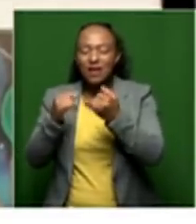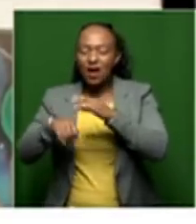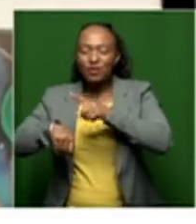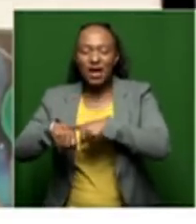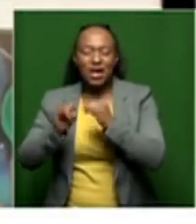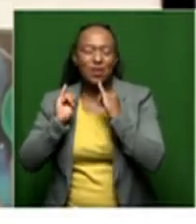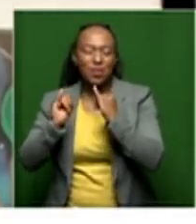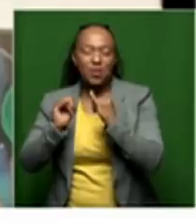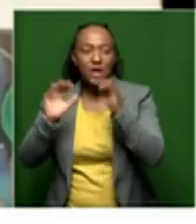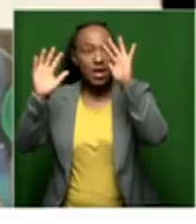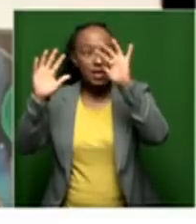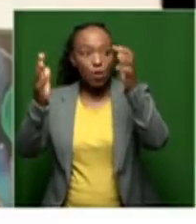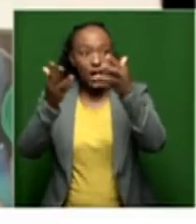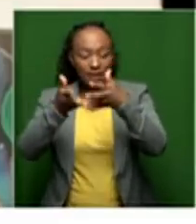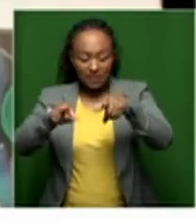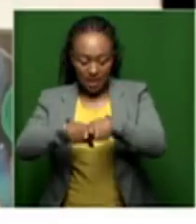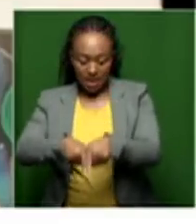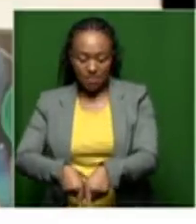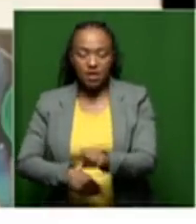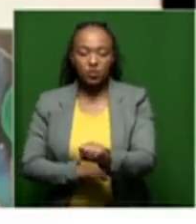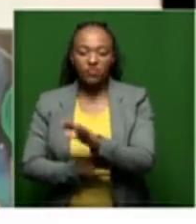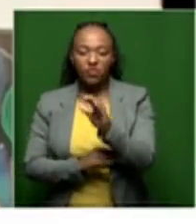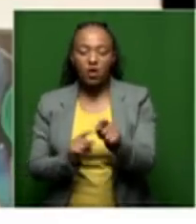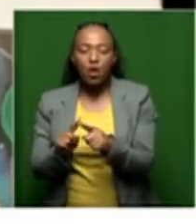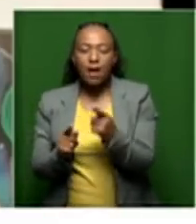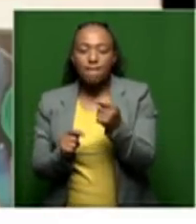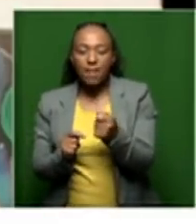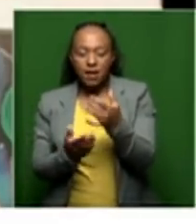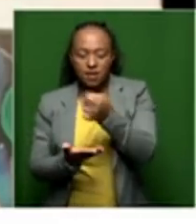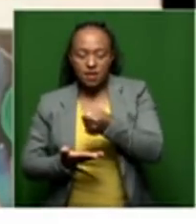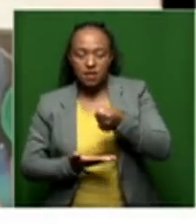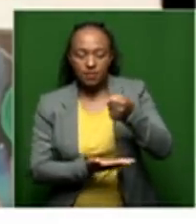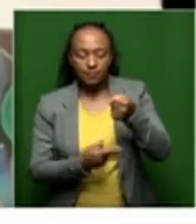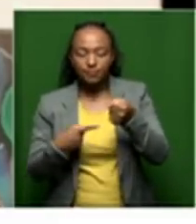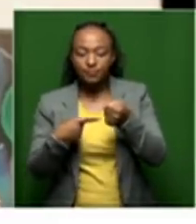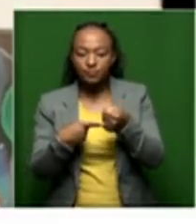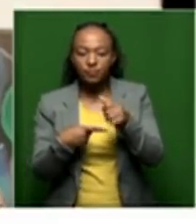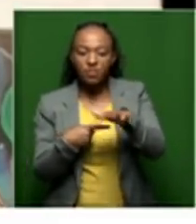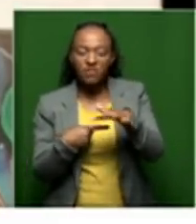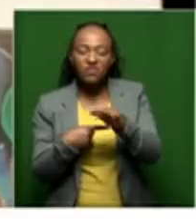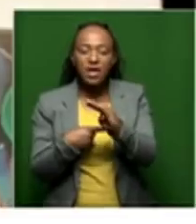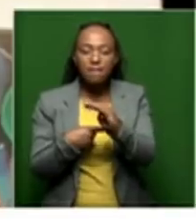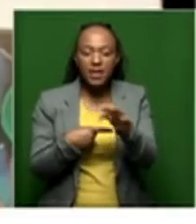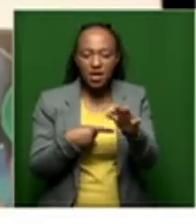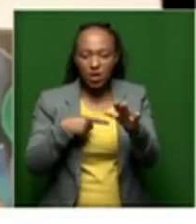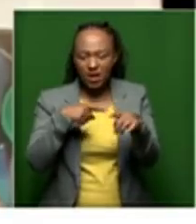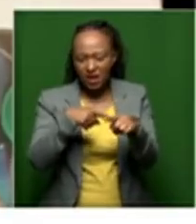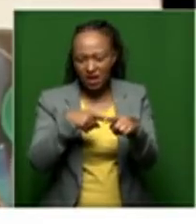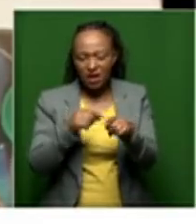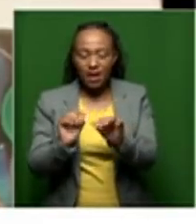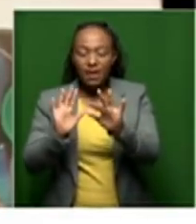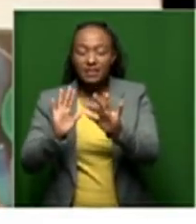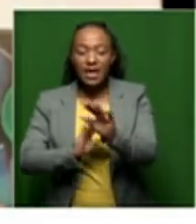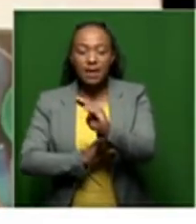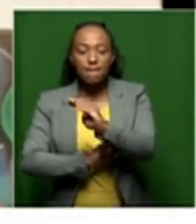here in South Africa. And we talk about the fact that money set aside was sitting at 15 billion rand, and 10